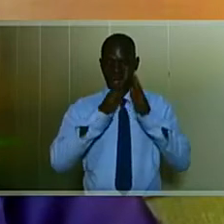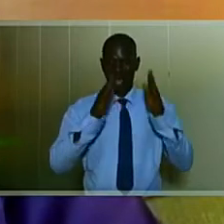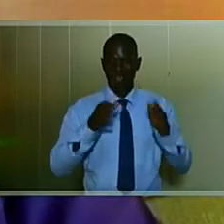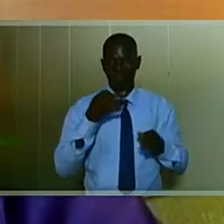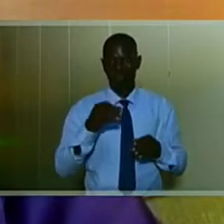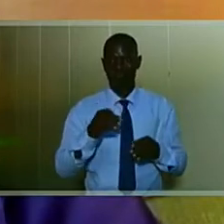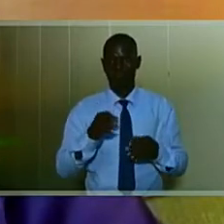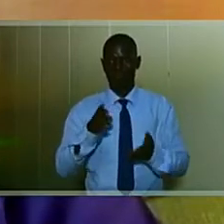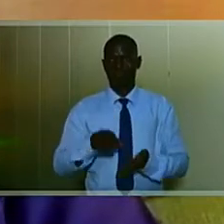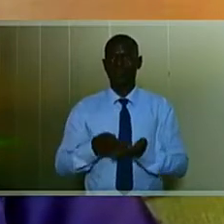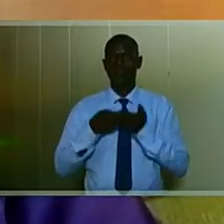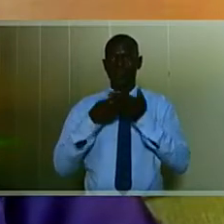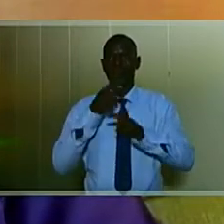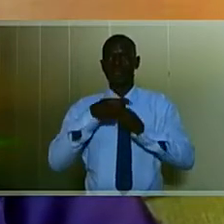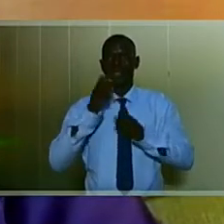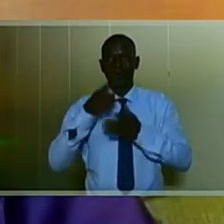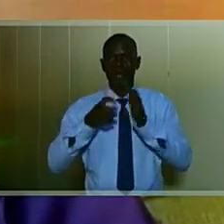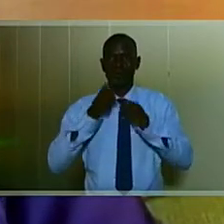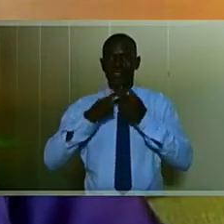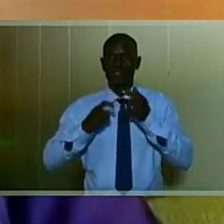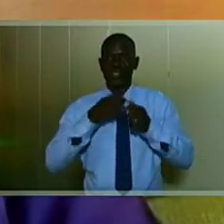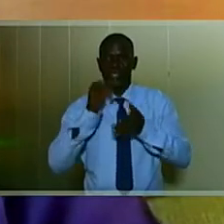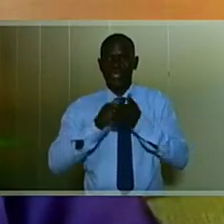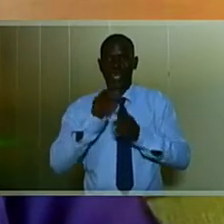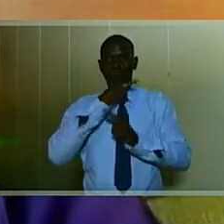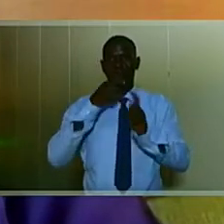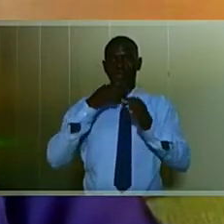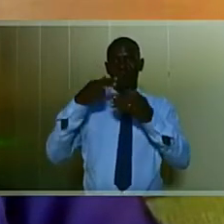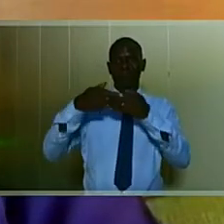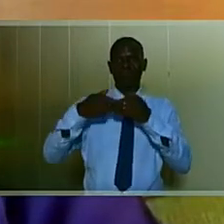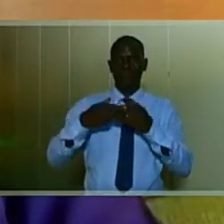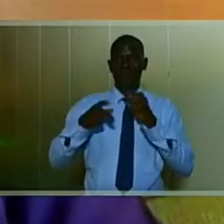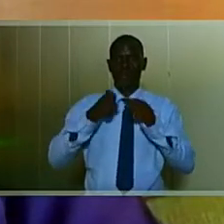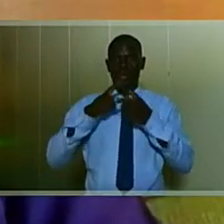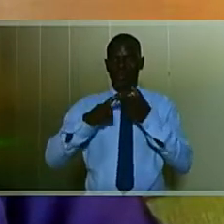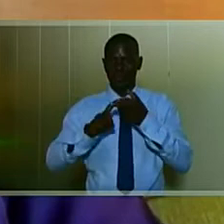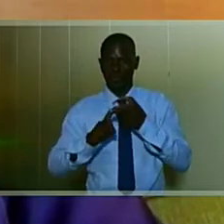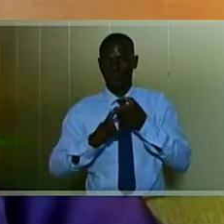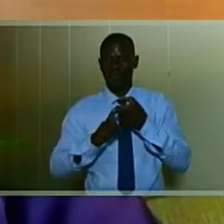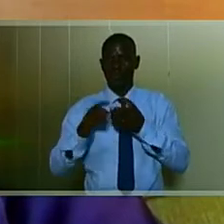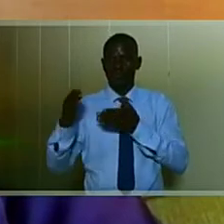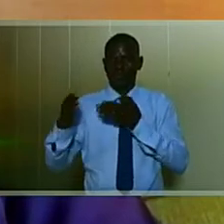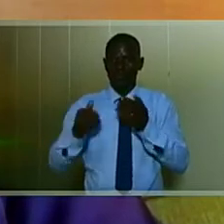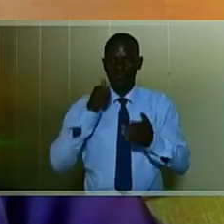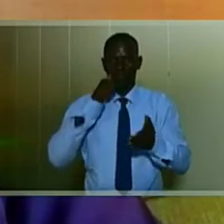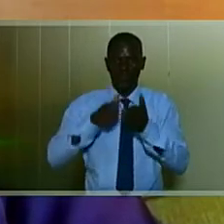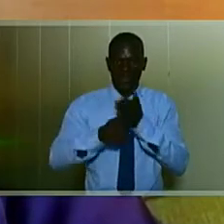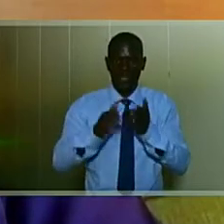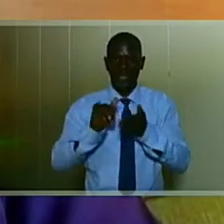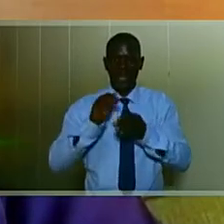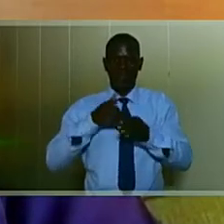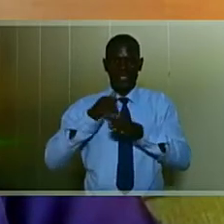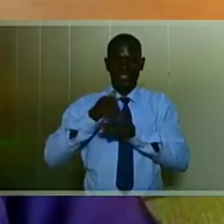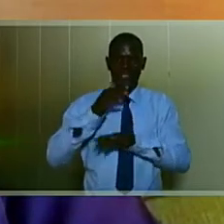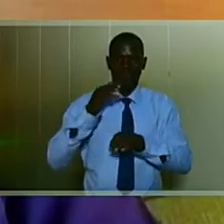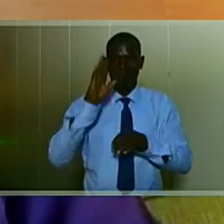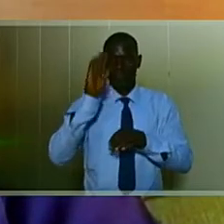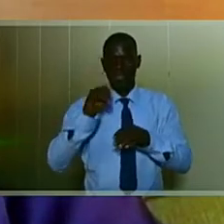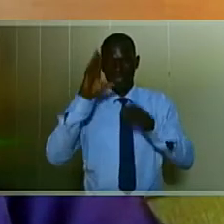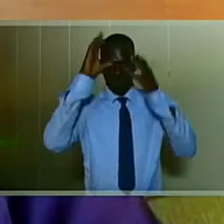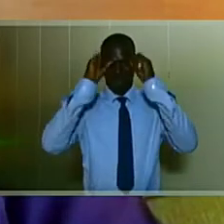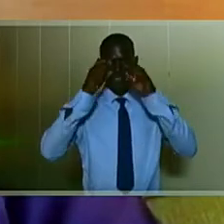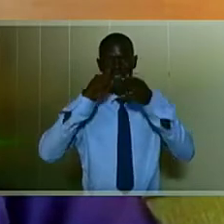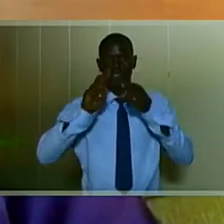And what I will say is that when we resume, we will subject the letter that has been sent by the president to us to a